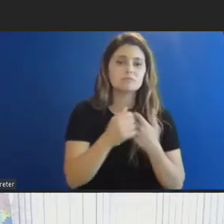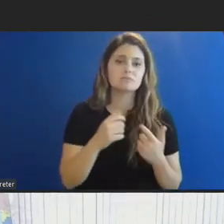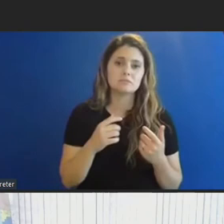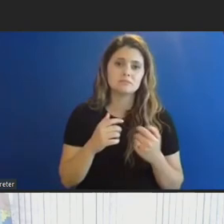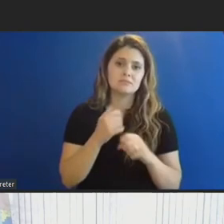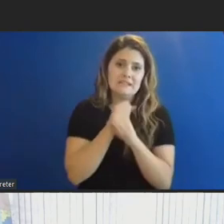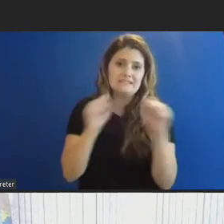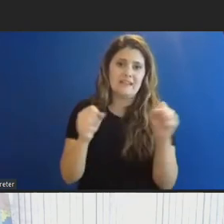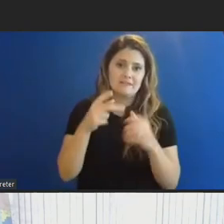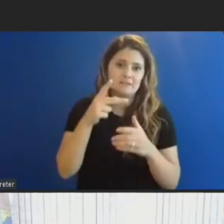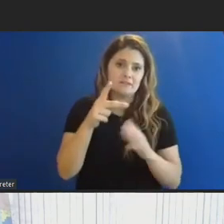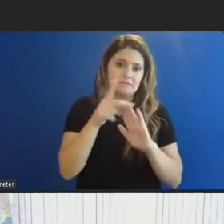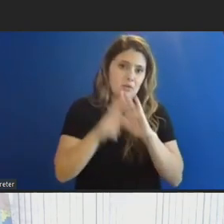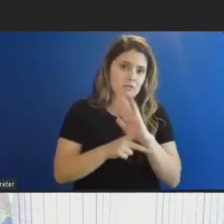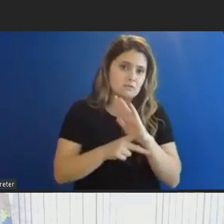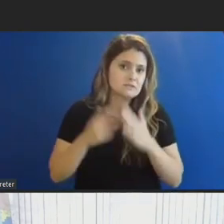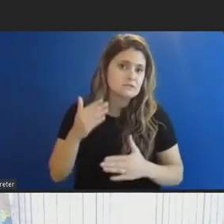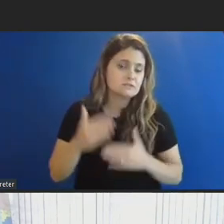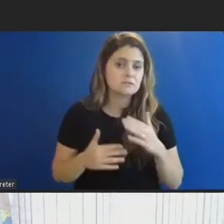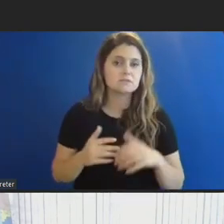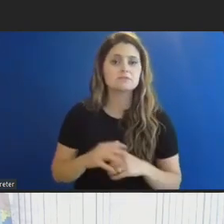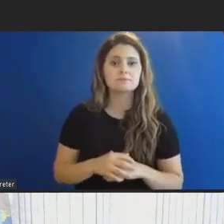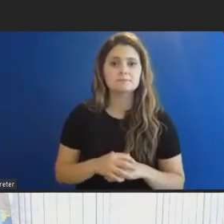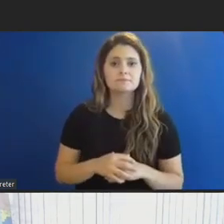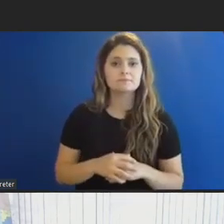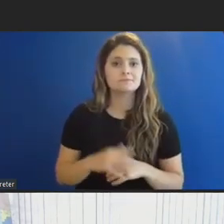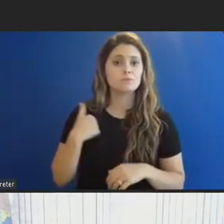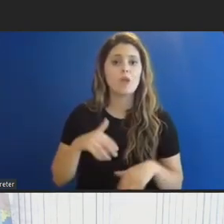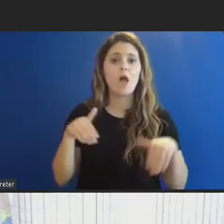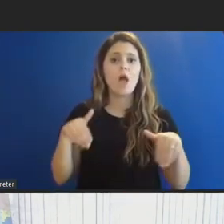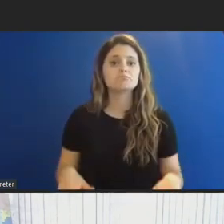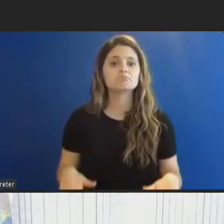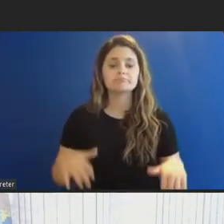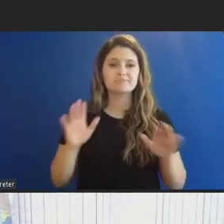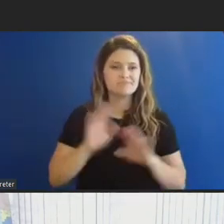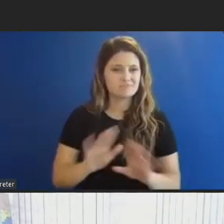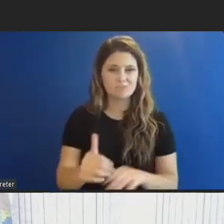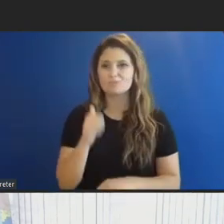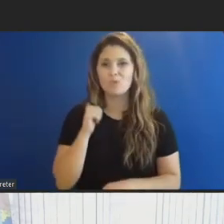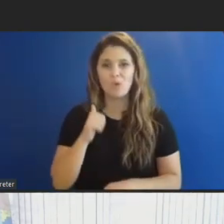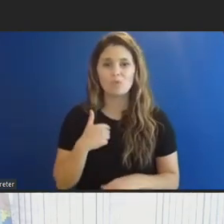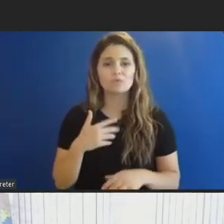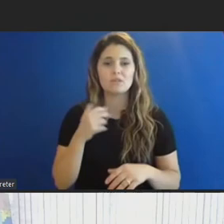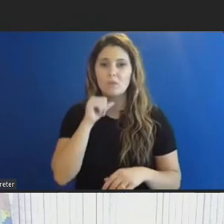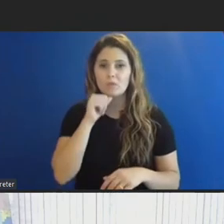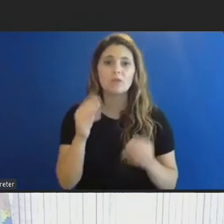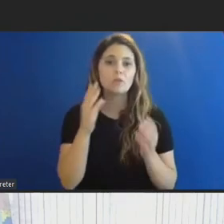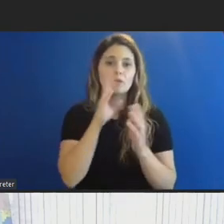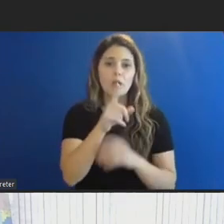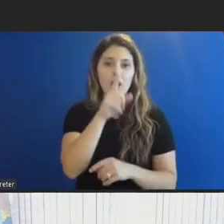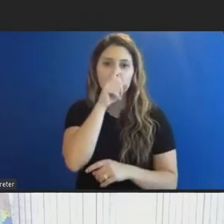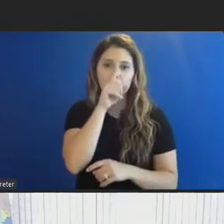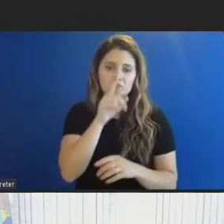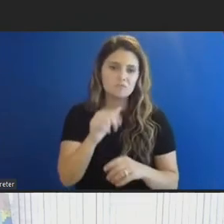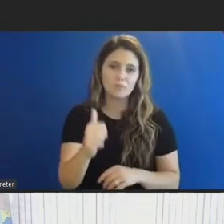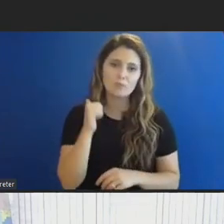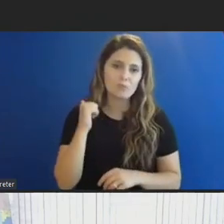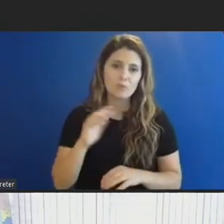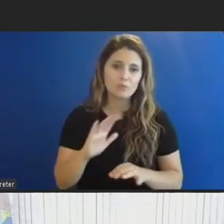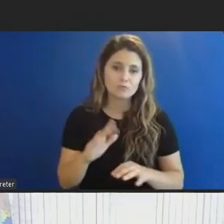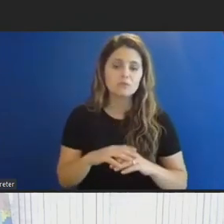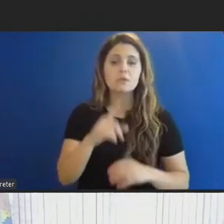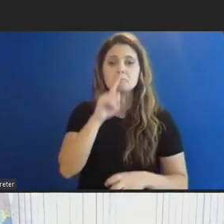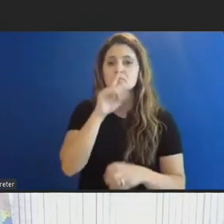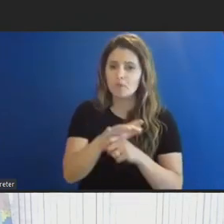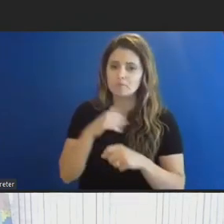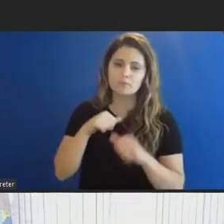going to be silent, and we're not going to go away. And I promise you, we will